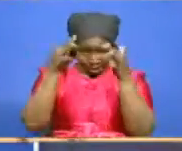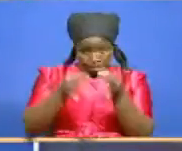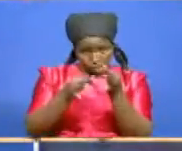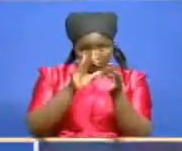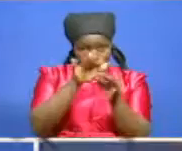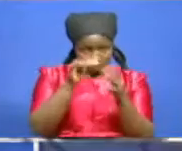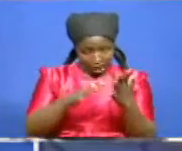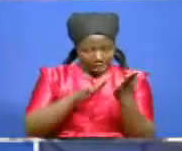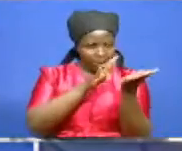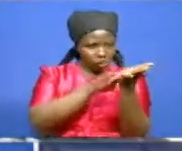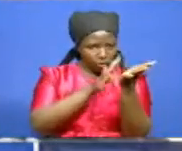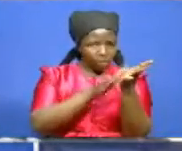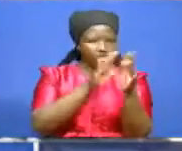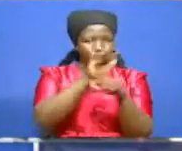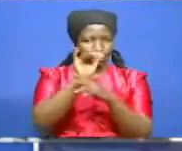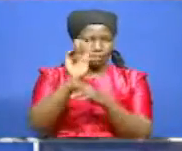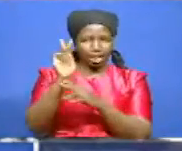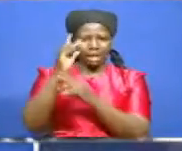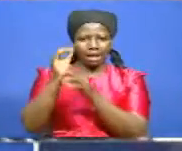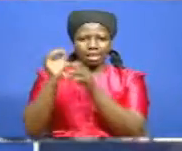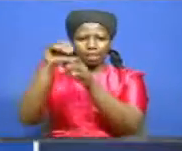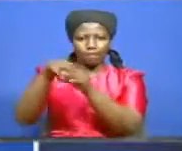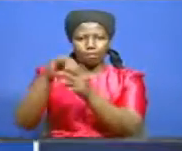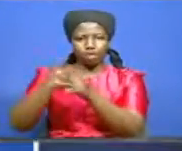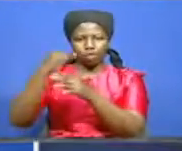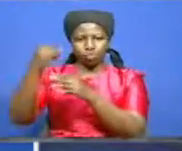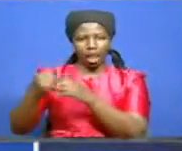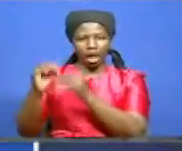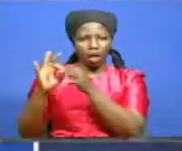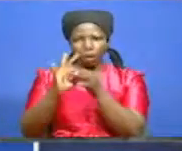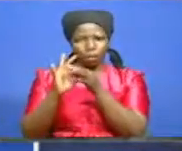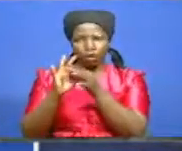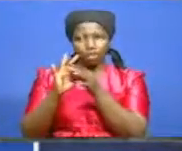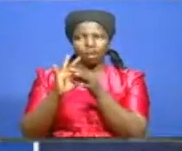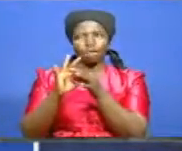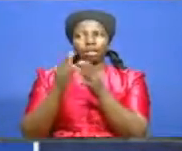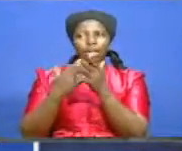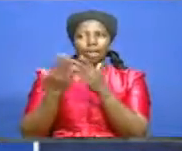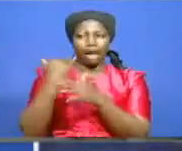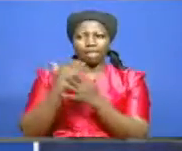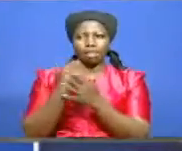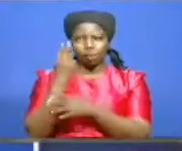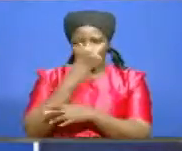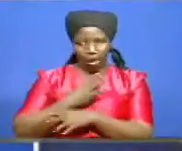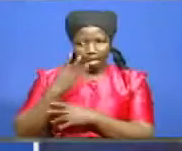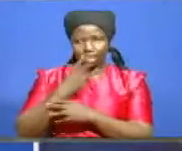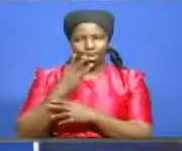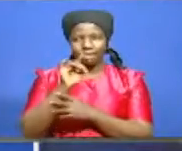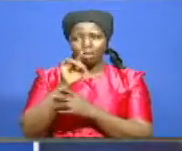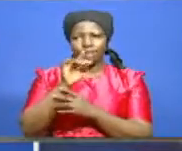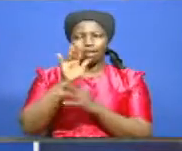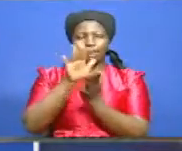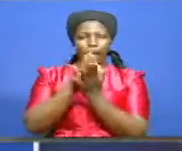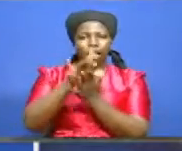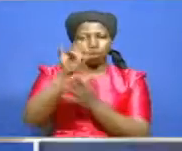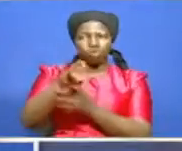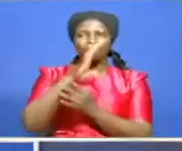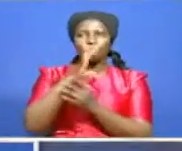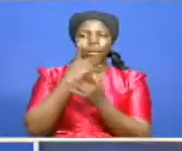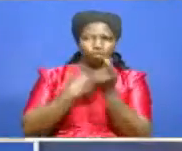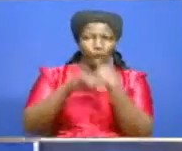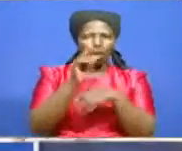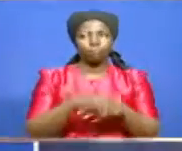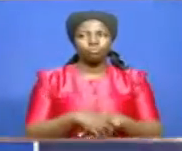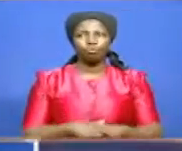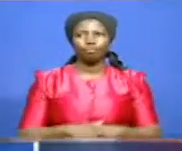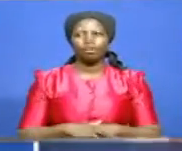recommendation from the Kenya Deposit Insurance Corporation last Wednesday that the lender be liquidated. Dr. Njoroge says